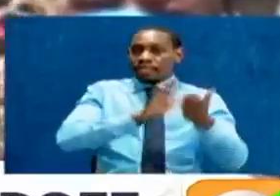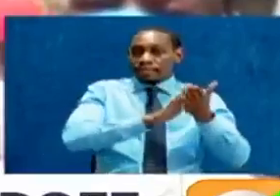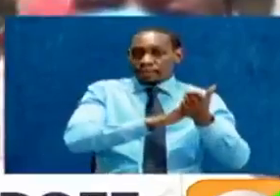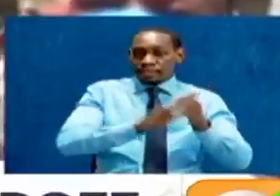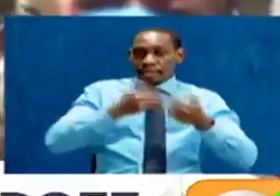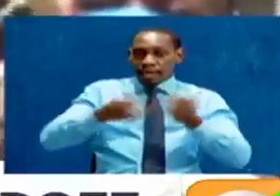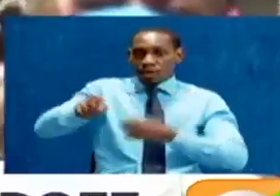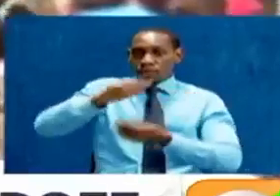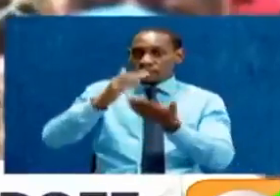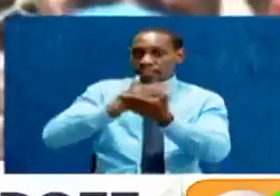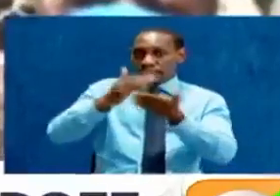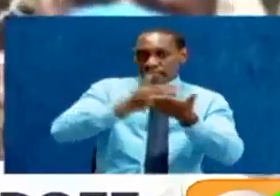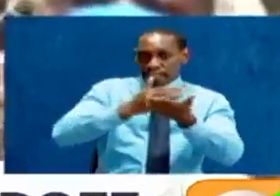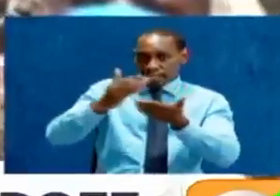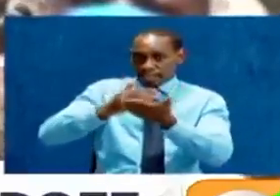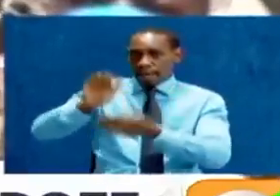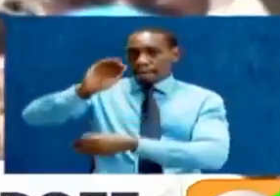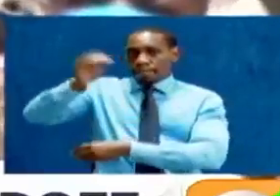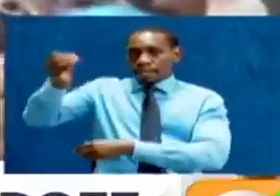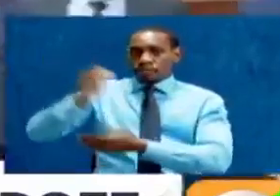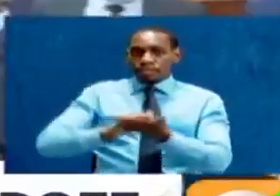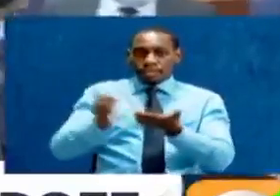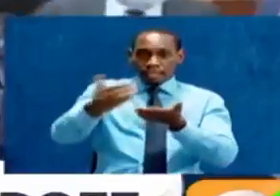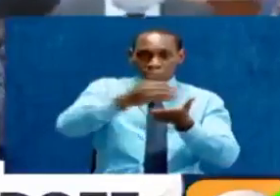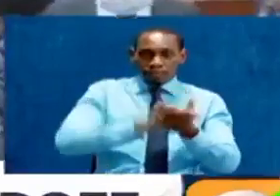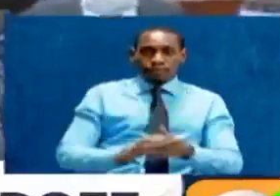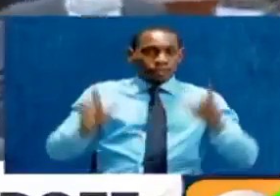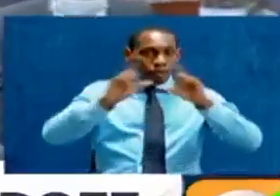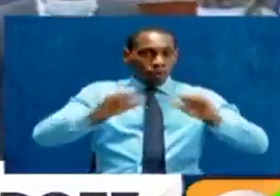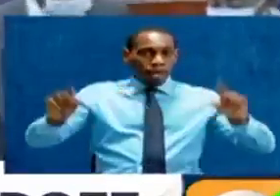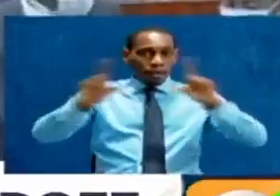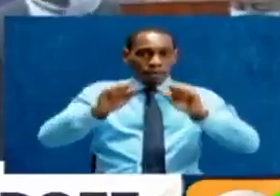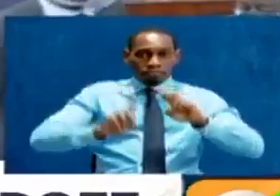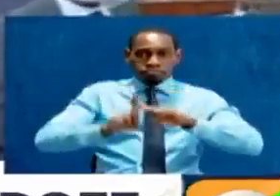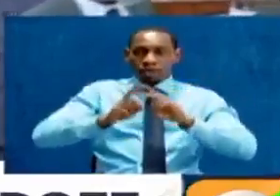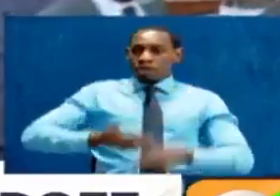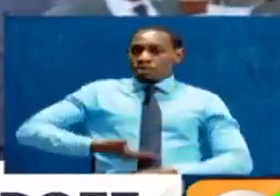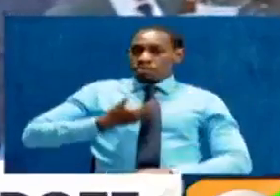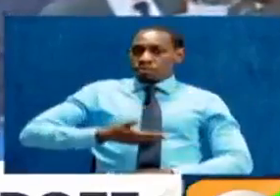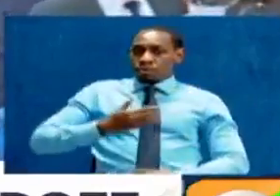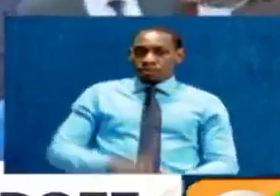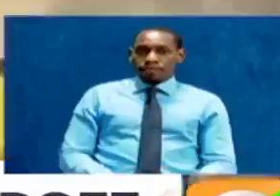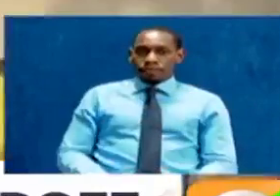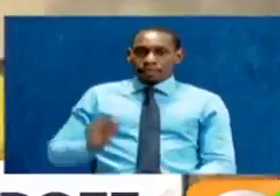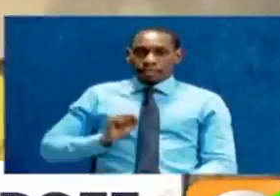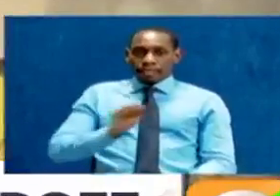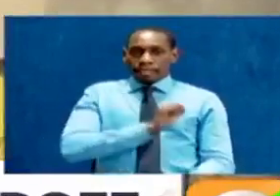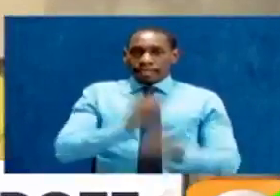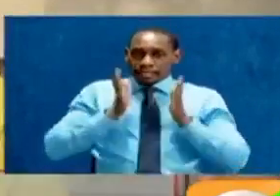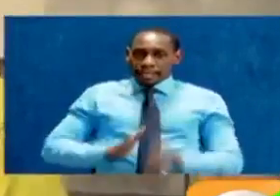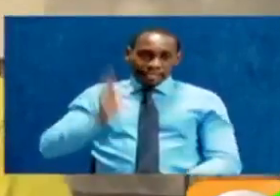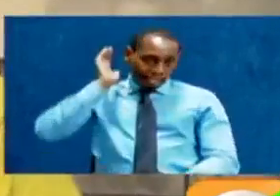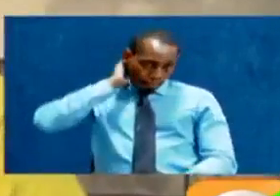proposal on how we should share the county revenue. His sentiments sparking fury. Senator Irungu Kang’ata